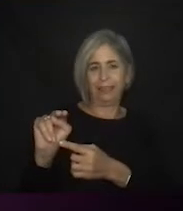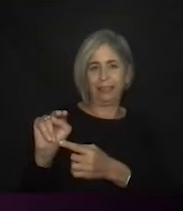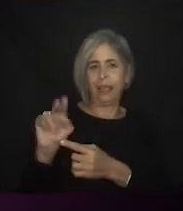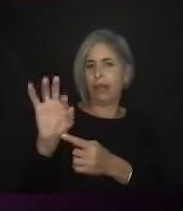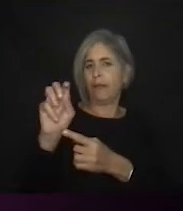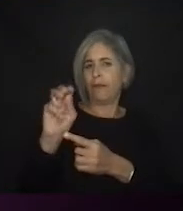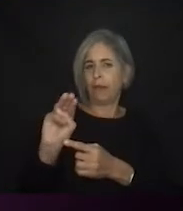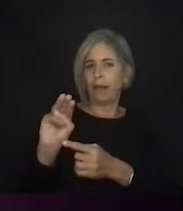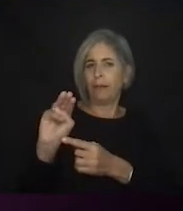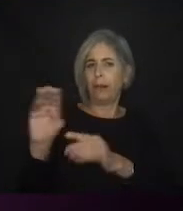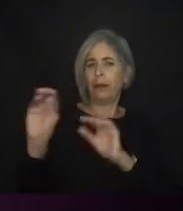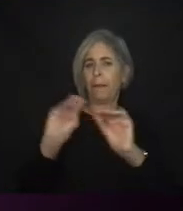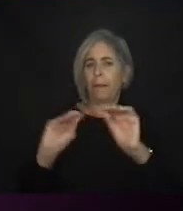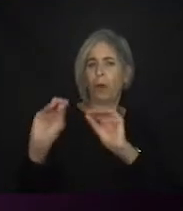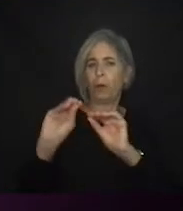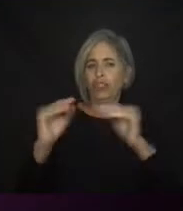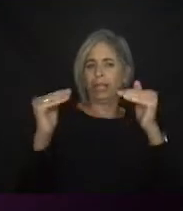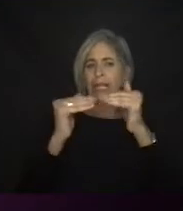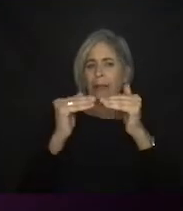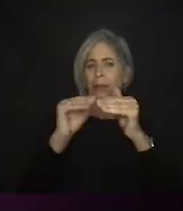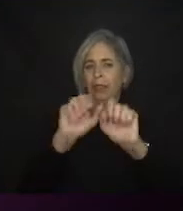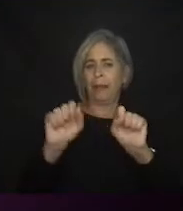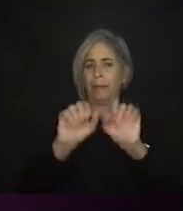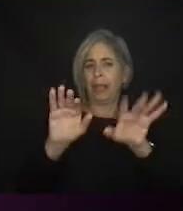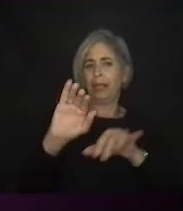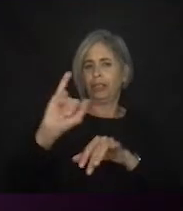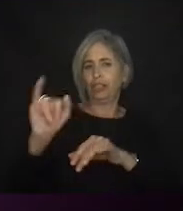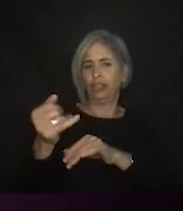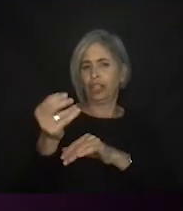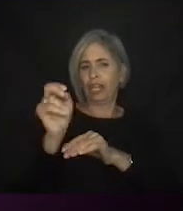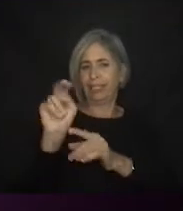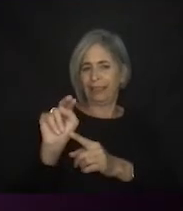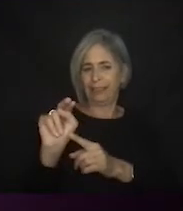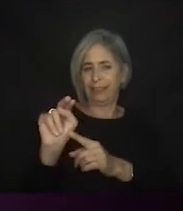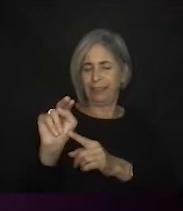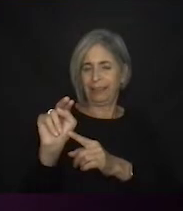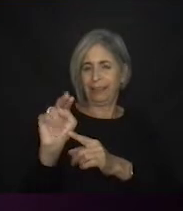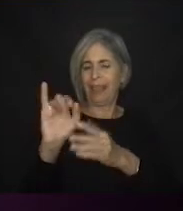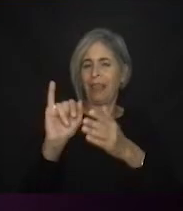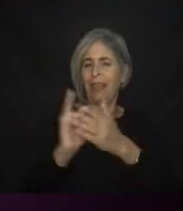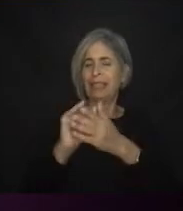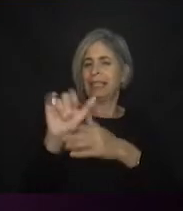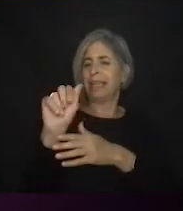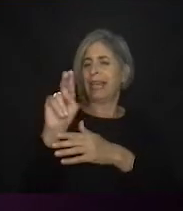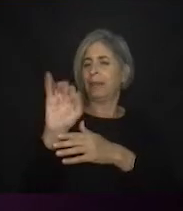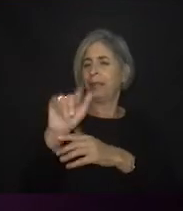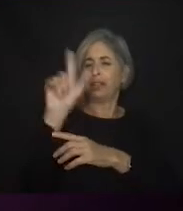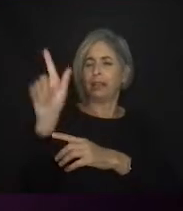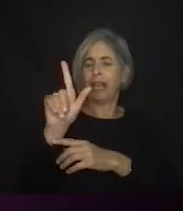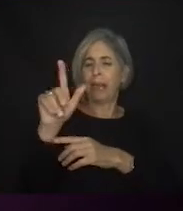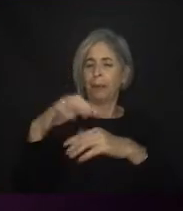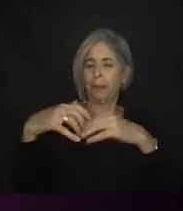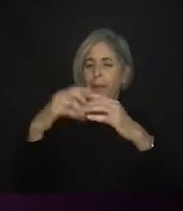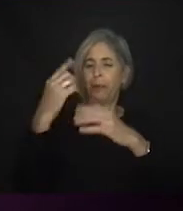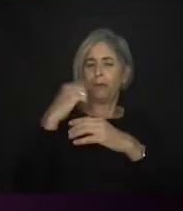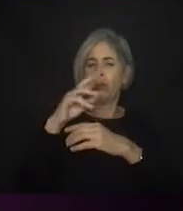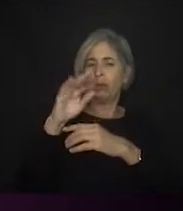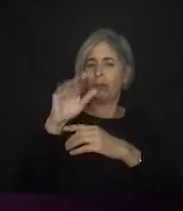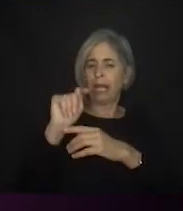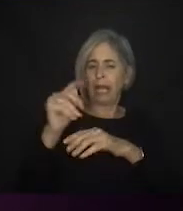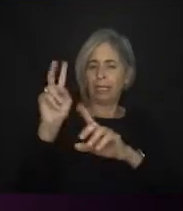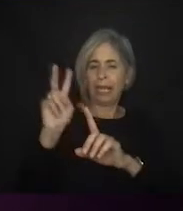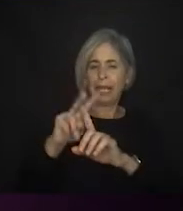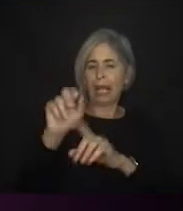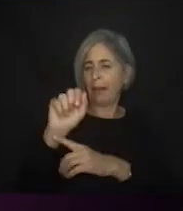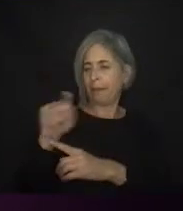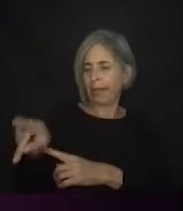Framer Motion is Magic Johnson. Framer Motion is a declarative animation library built for React